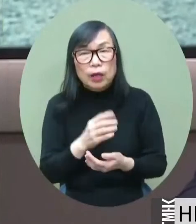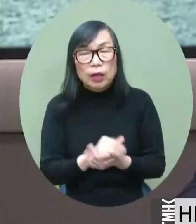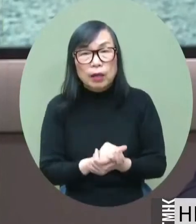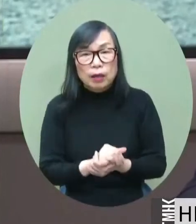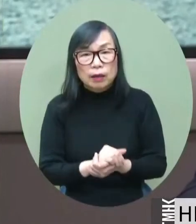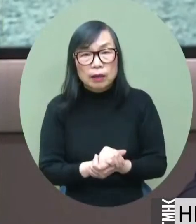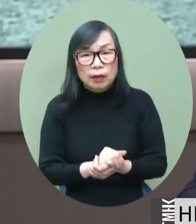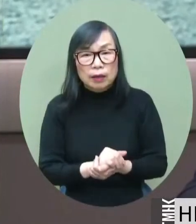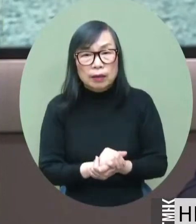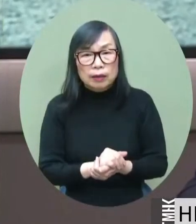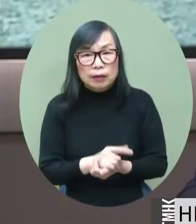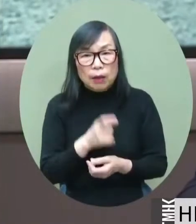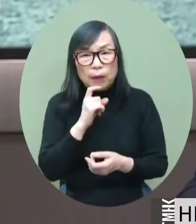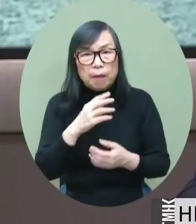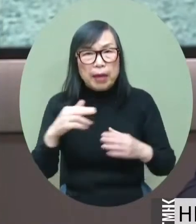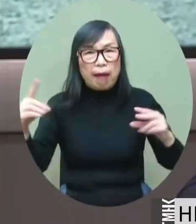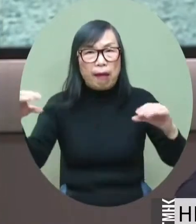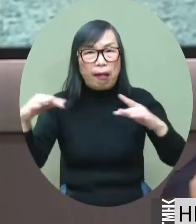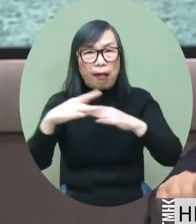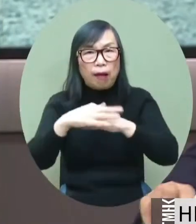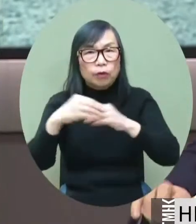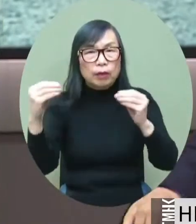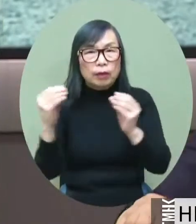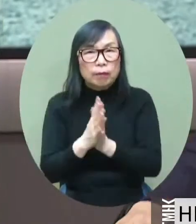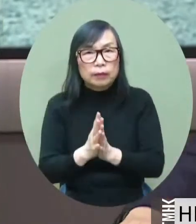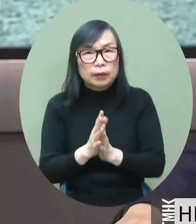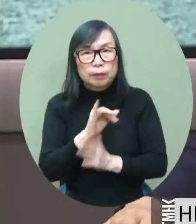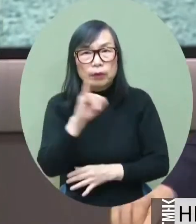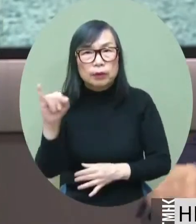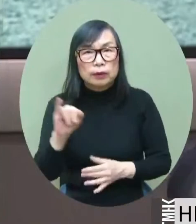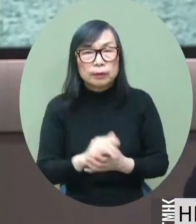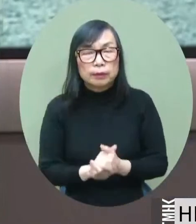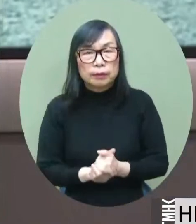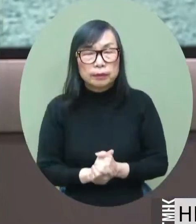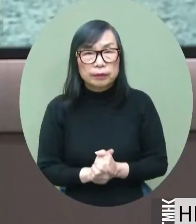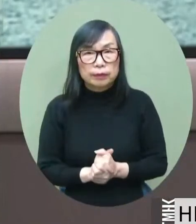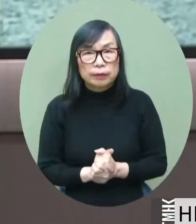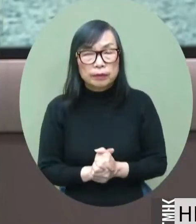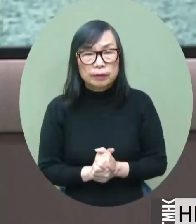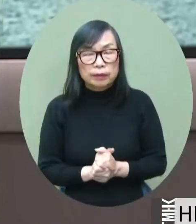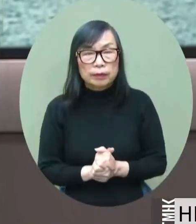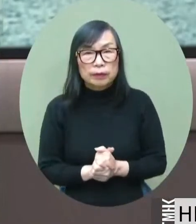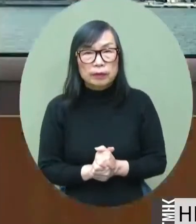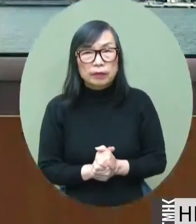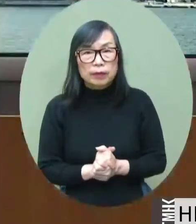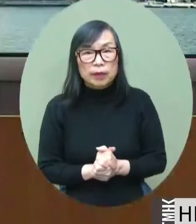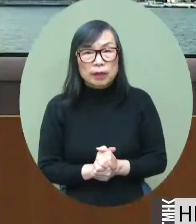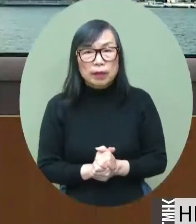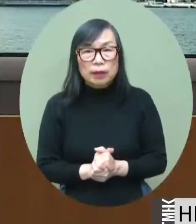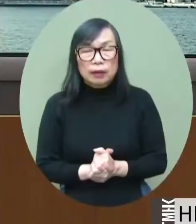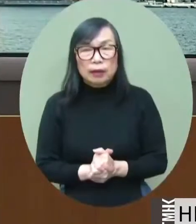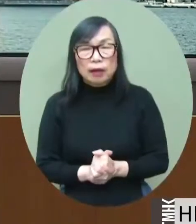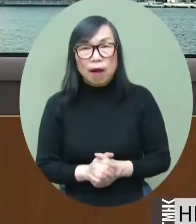or rather the CHP, will provide guidelines on